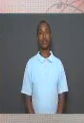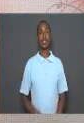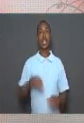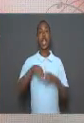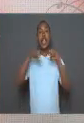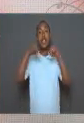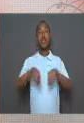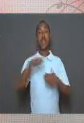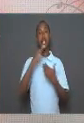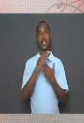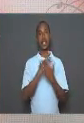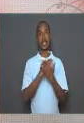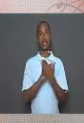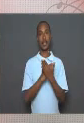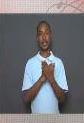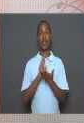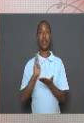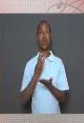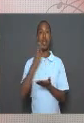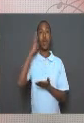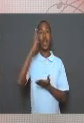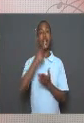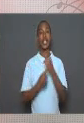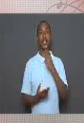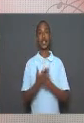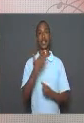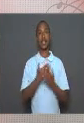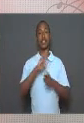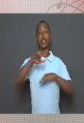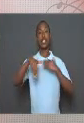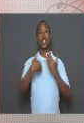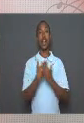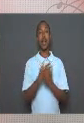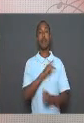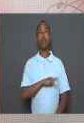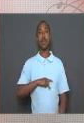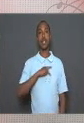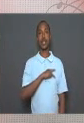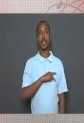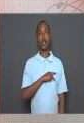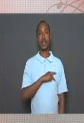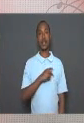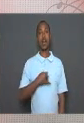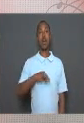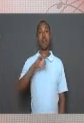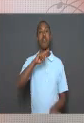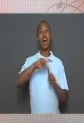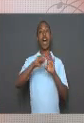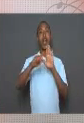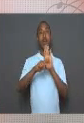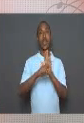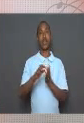In today's lesson, we will discuss the general properties of